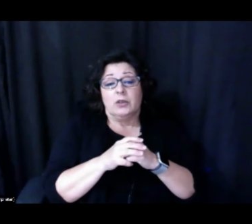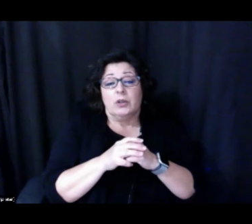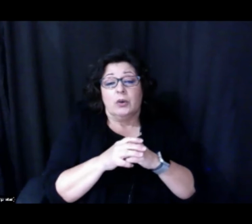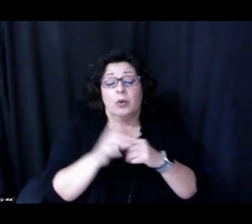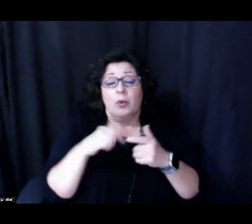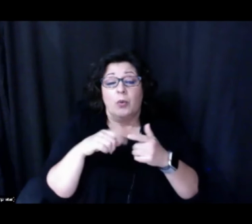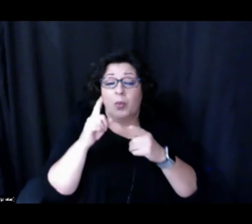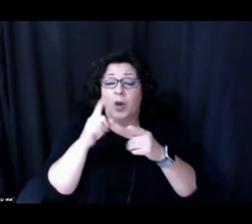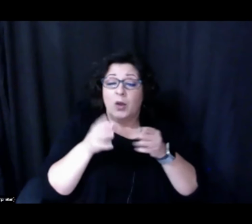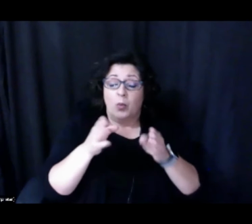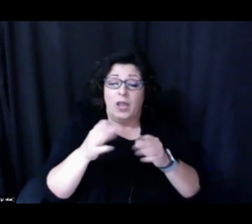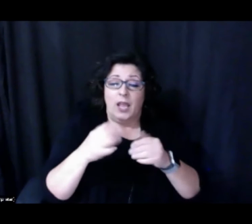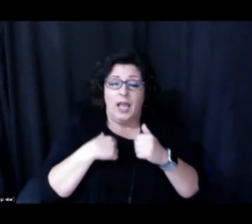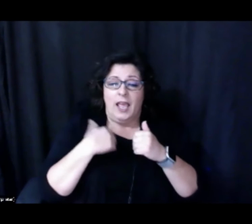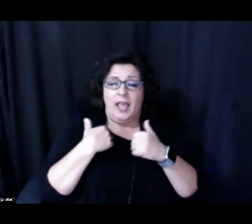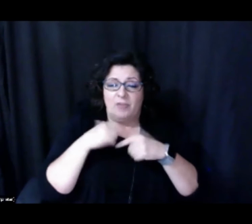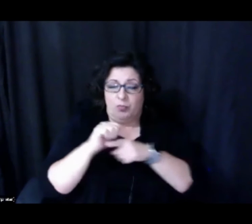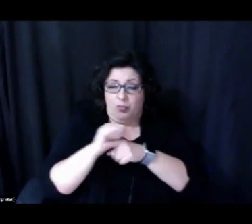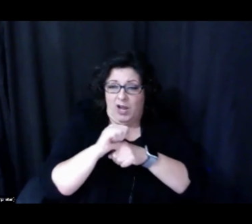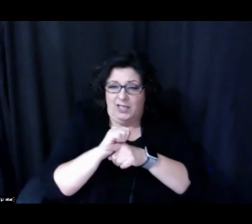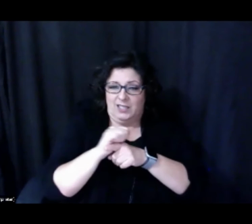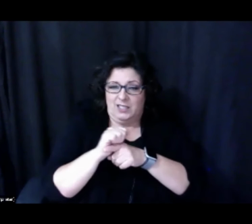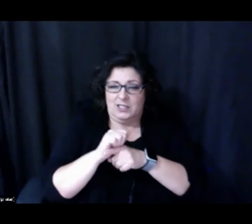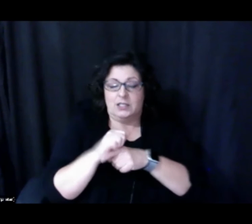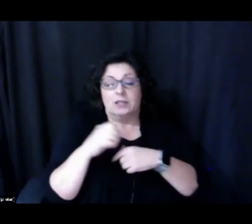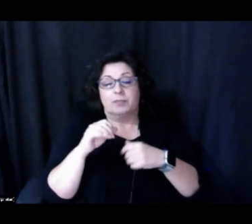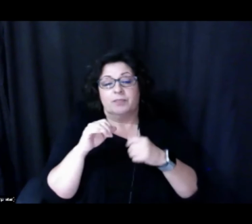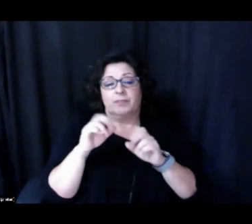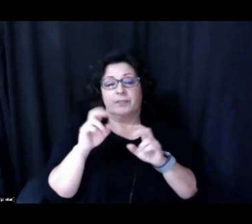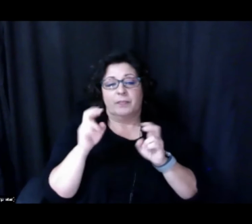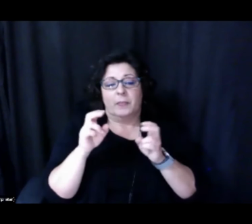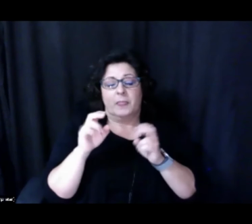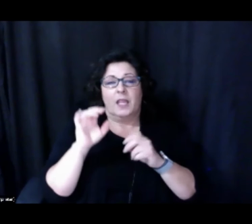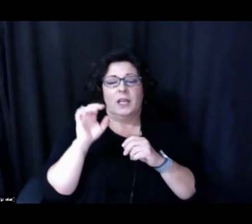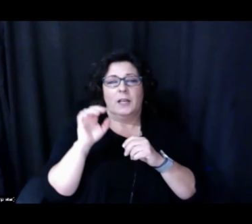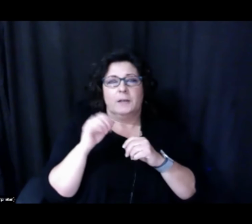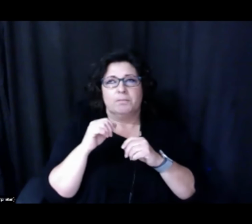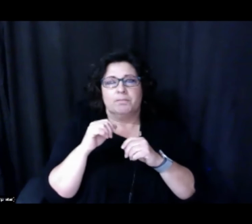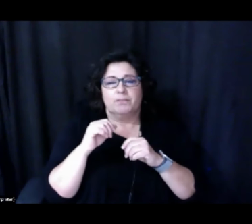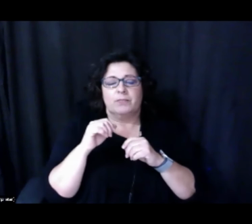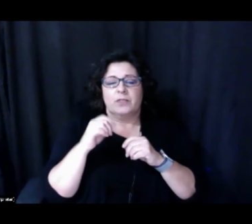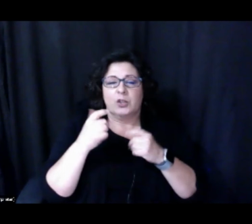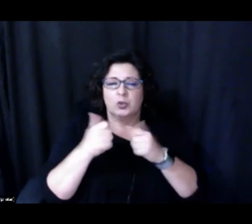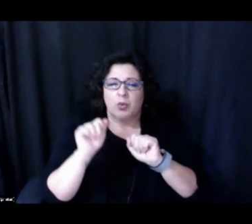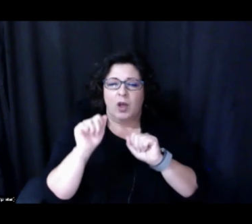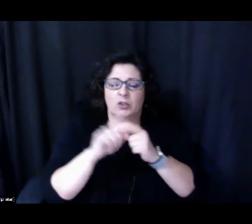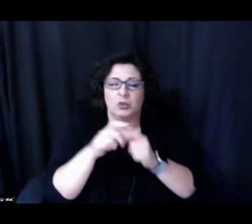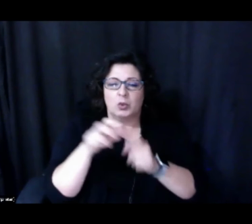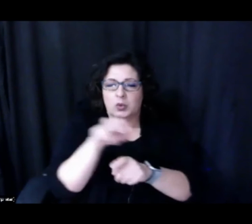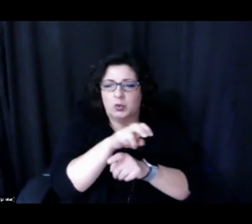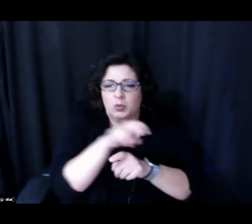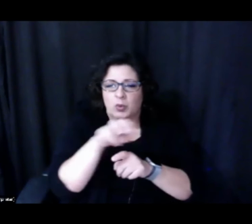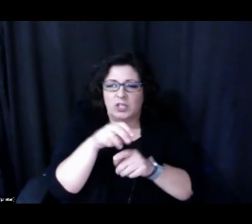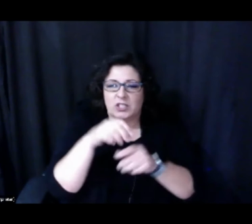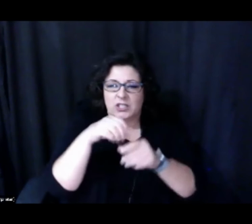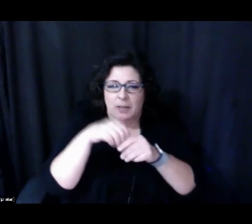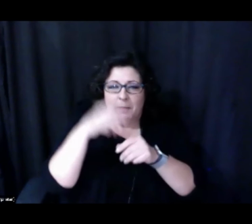one way that I have practiced that is just trying to switch, like in my